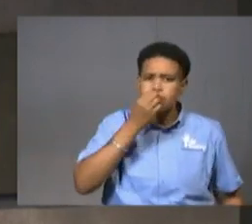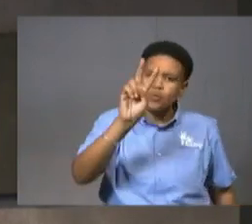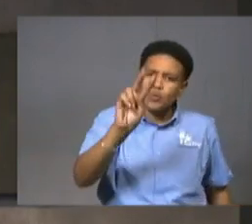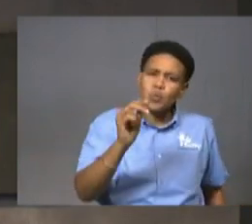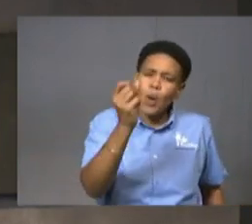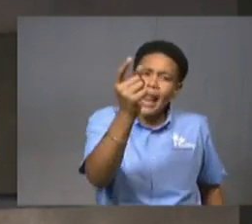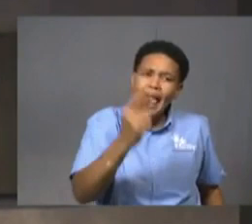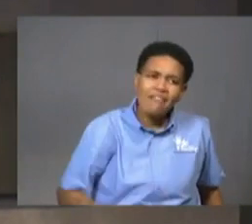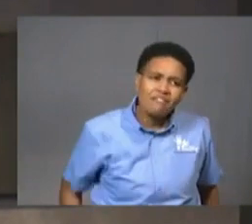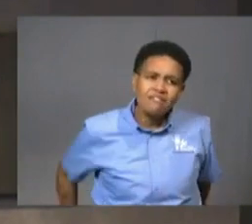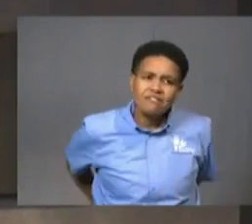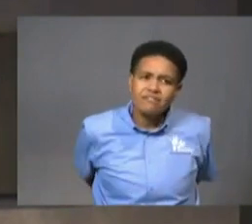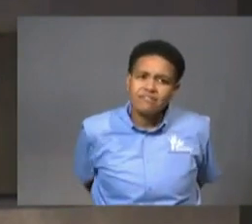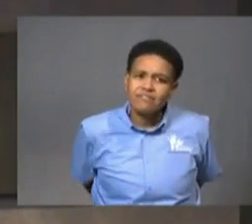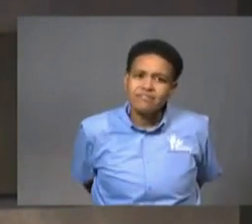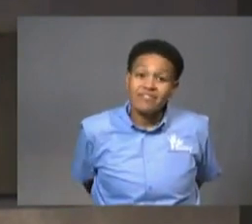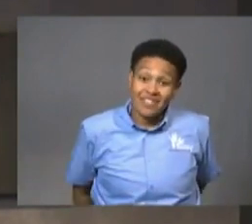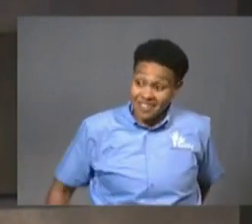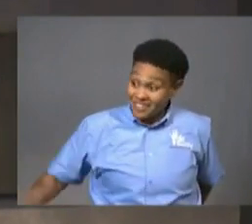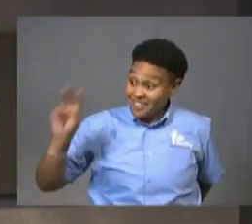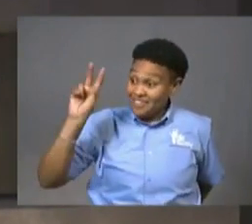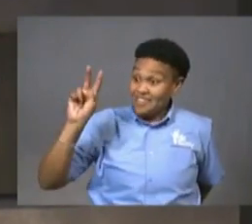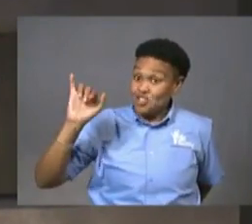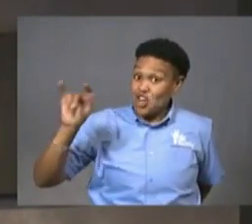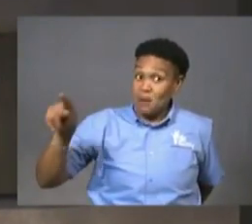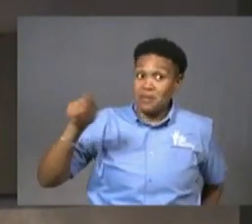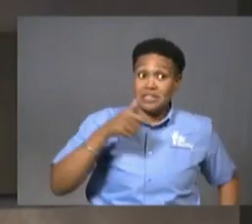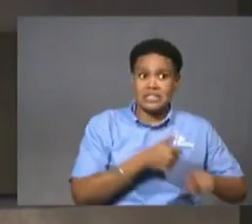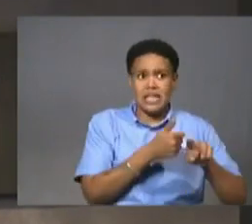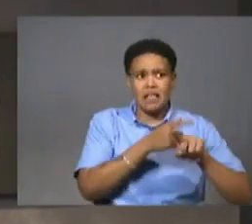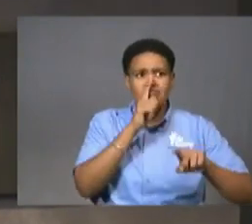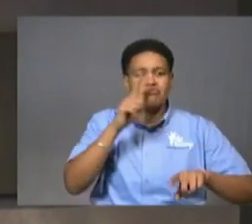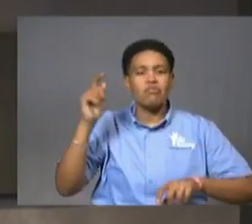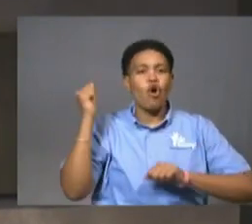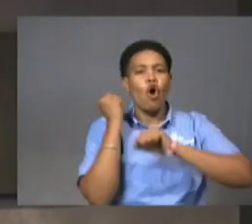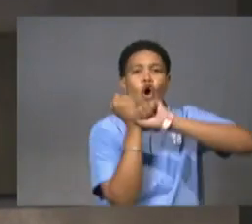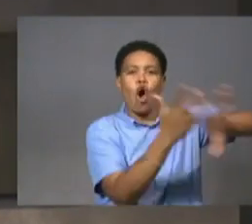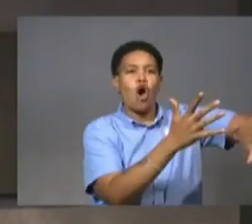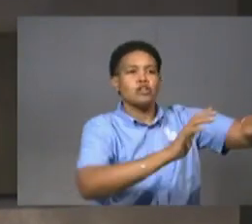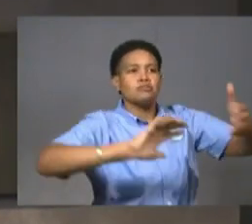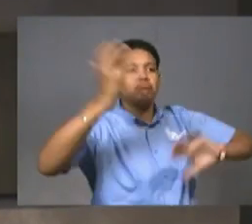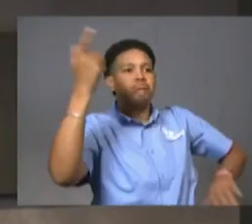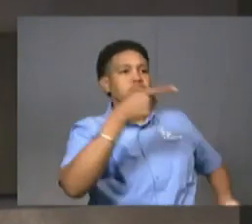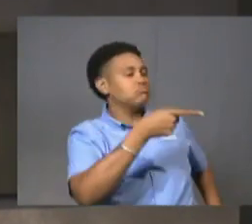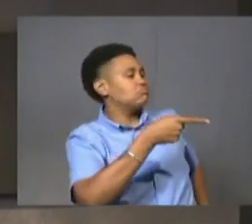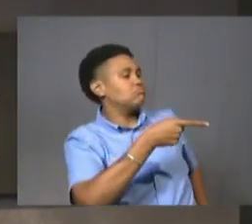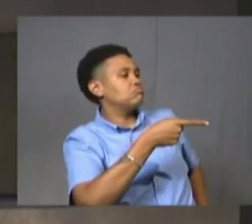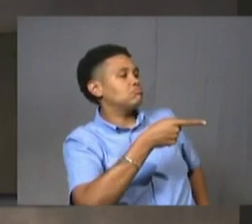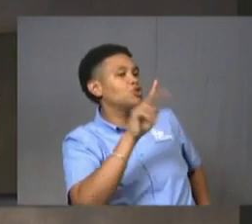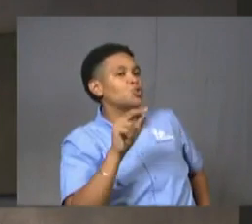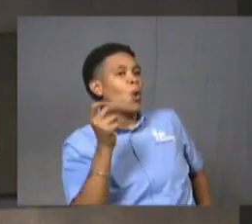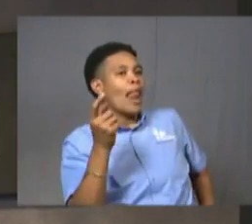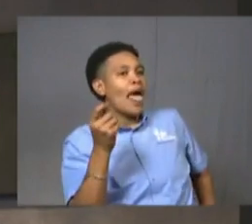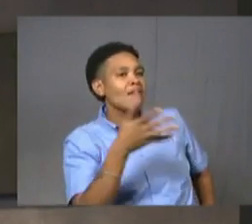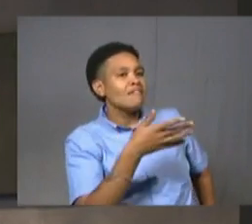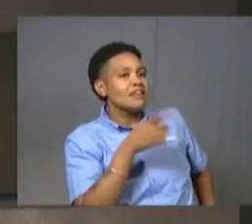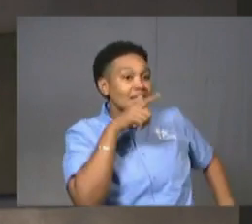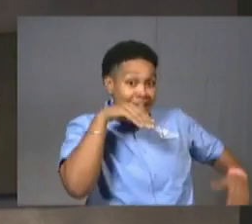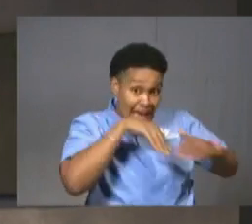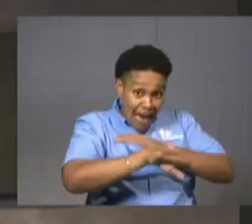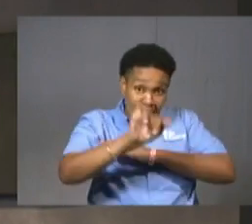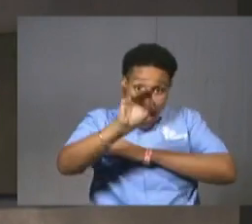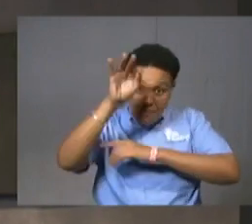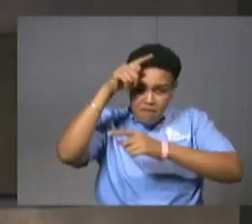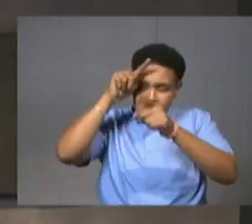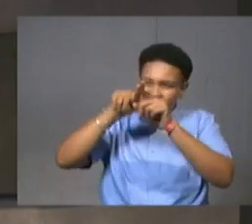2011. The Jamaica Labour Party had brought us into that crisis. They had entered into an IMF